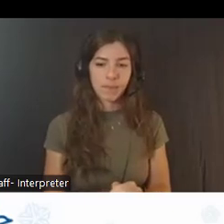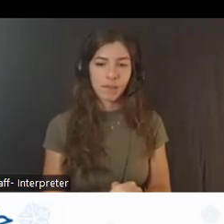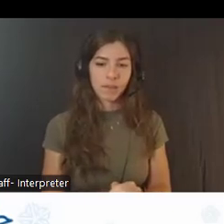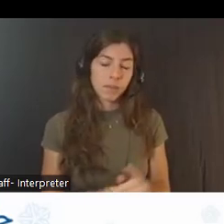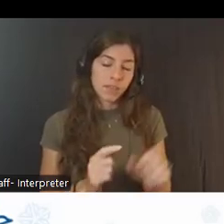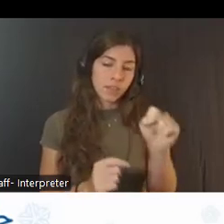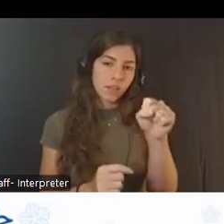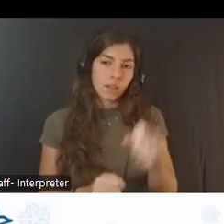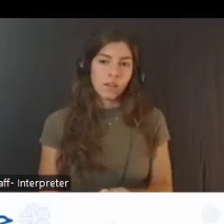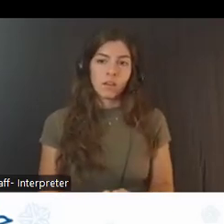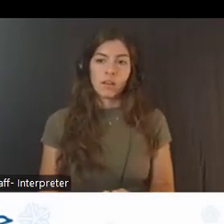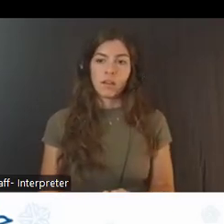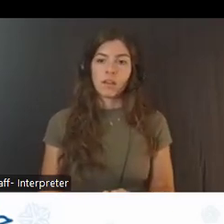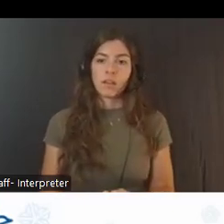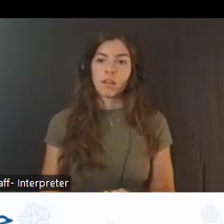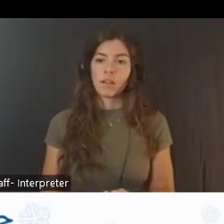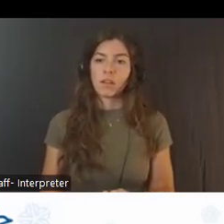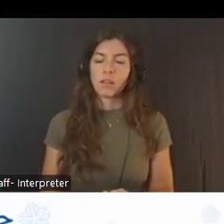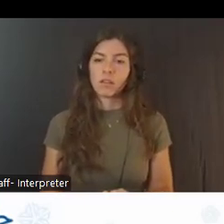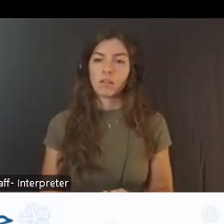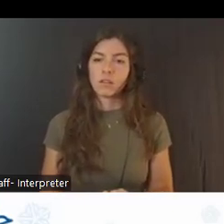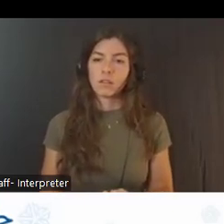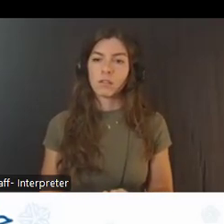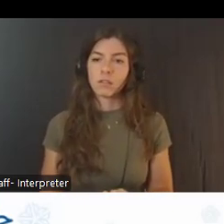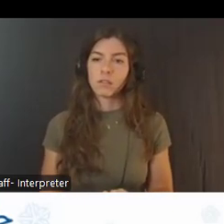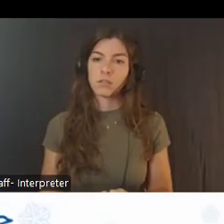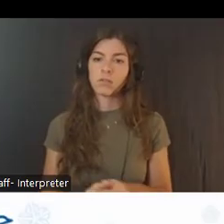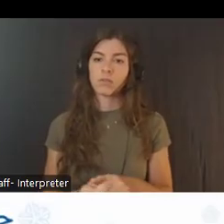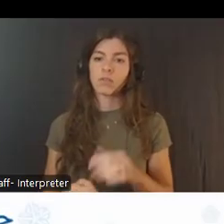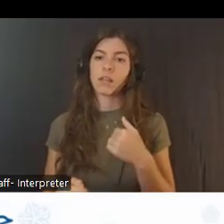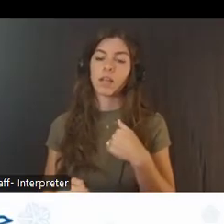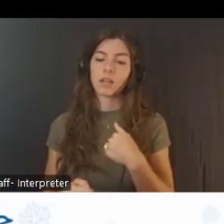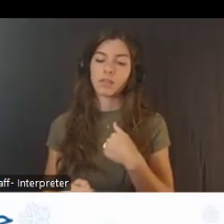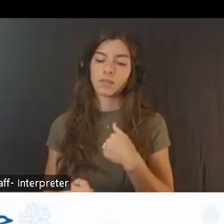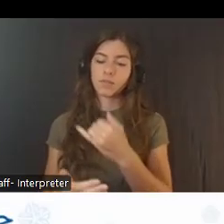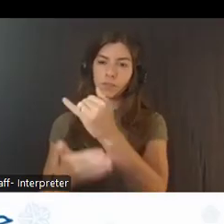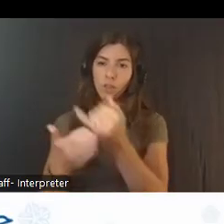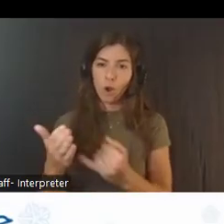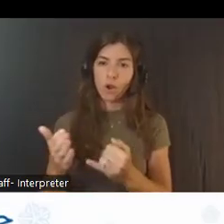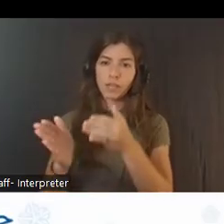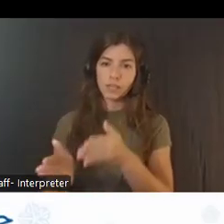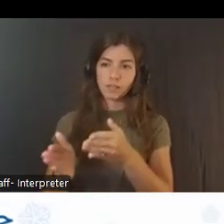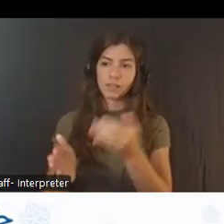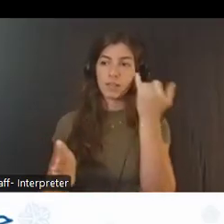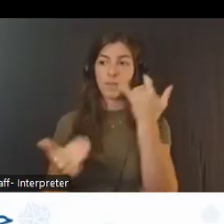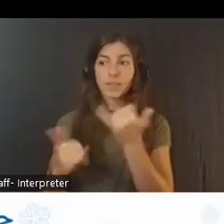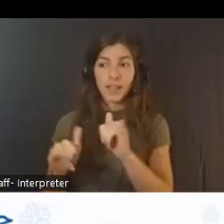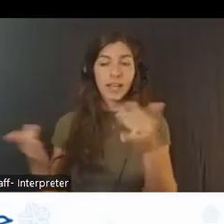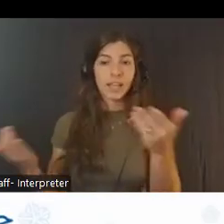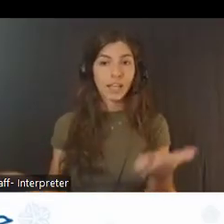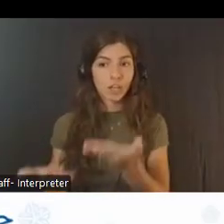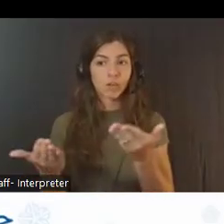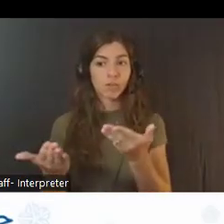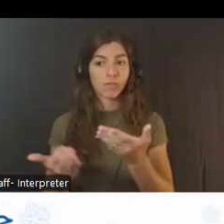Yeah. One thing that helped us, which, you know, is not always going to be the case, but the artist actually was still around. So we could have